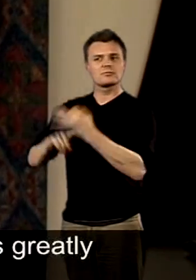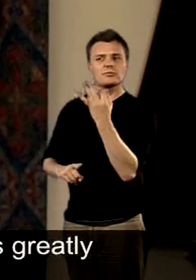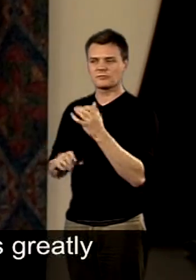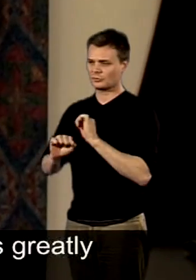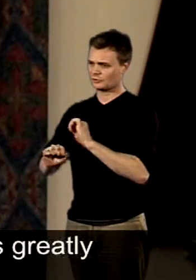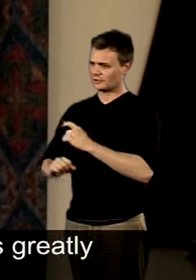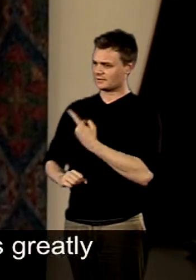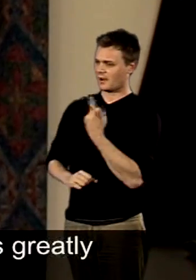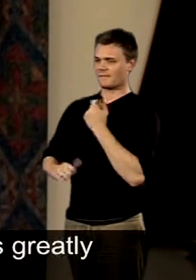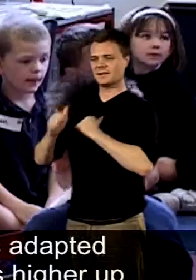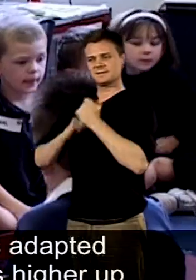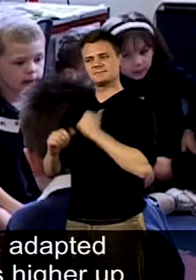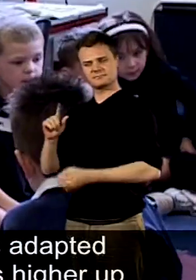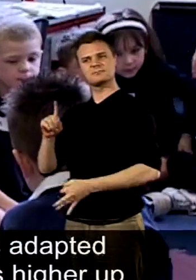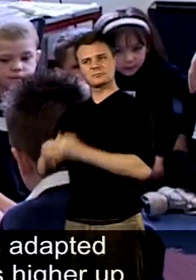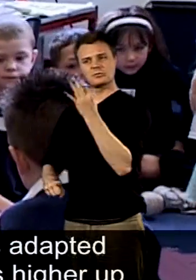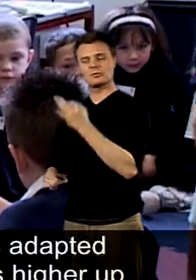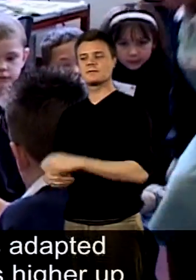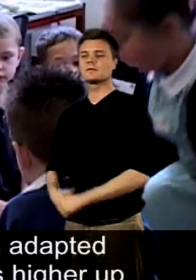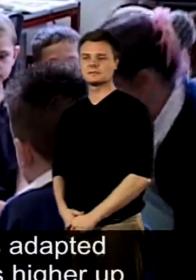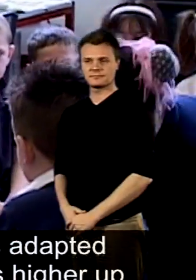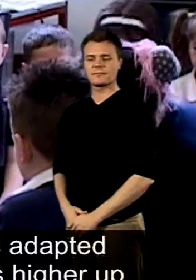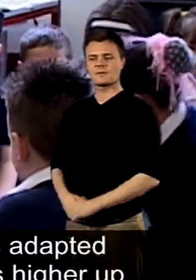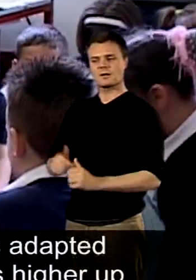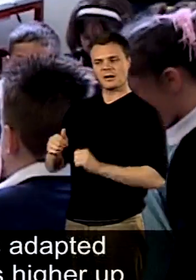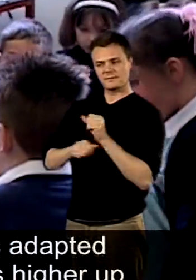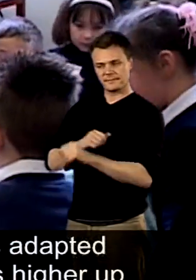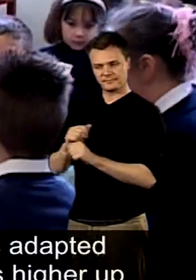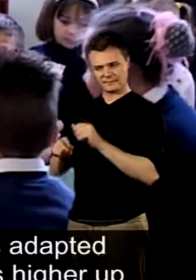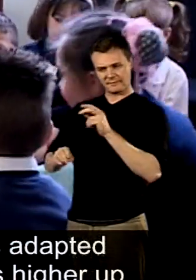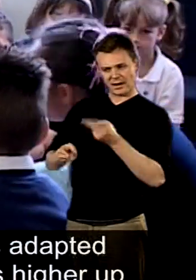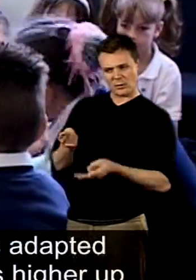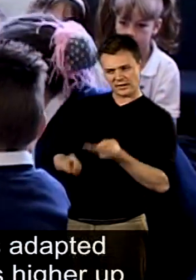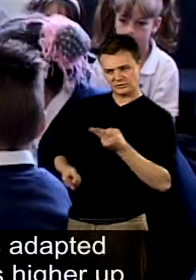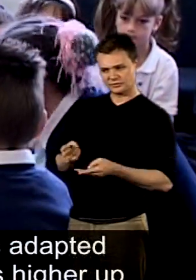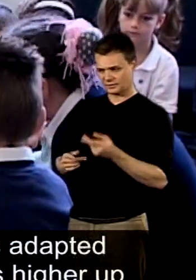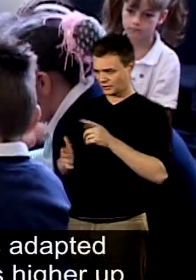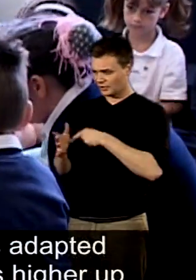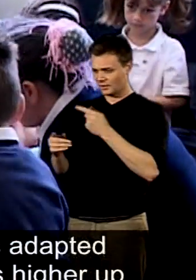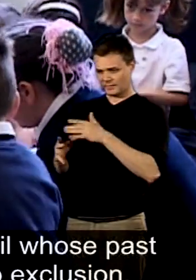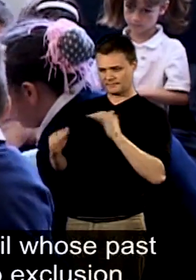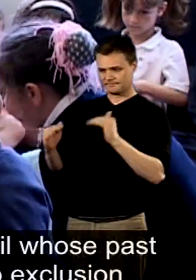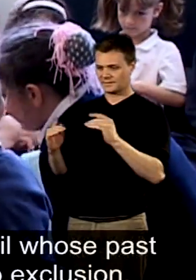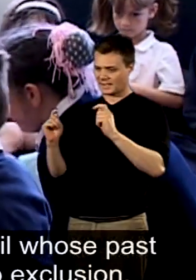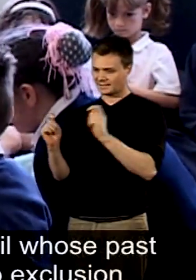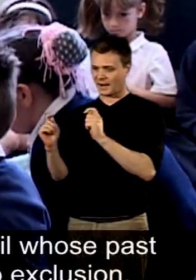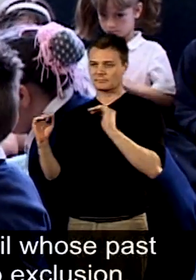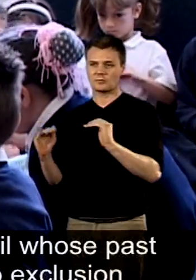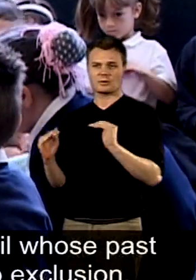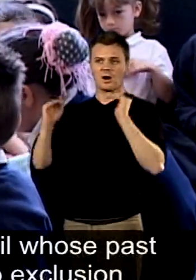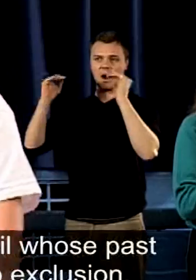and their self-esteem has greatly improved. Following this evaluation, Jane has adapted these sessions for use with classes higher up the